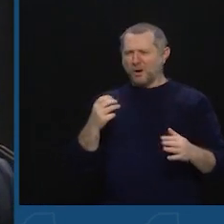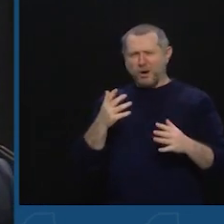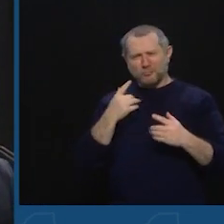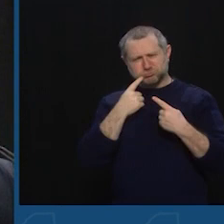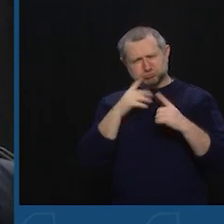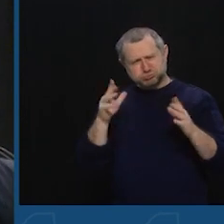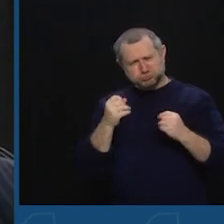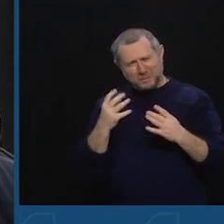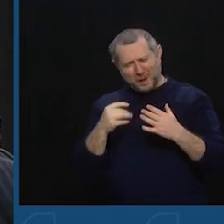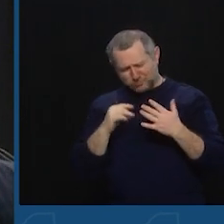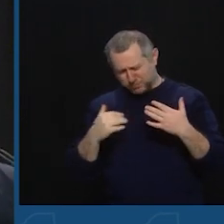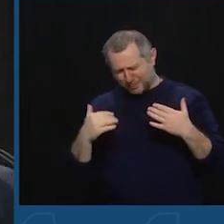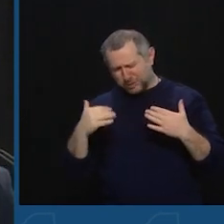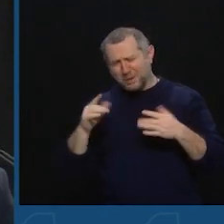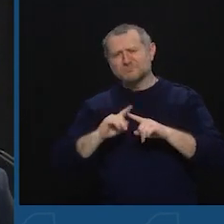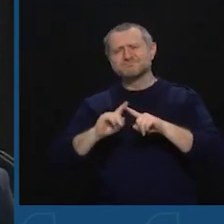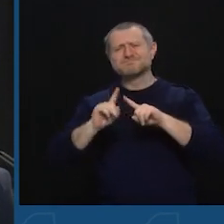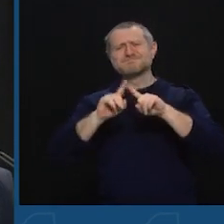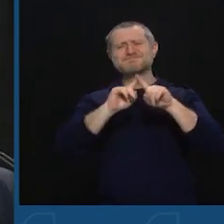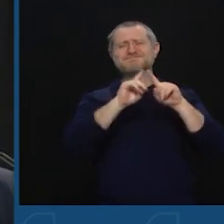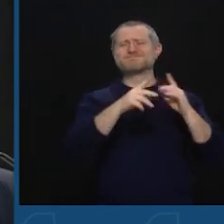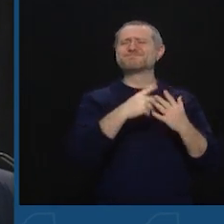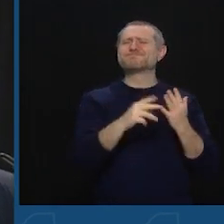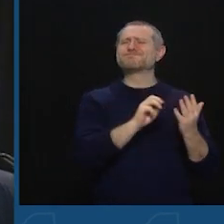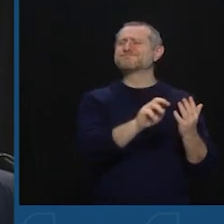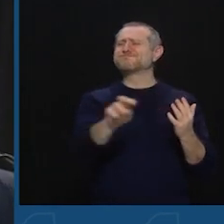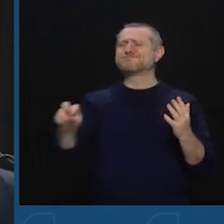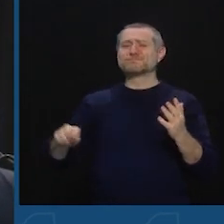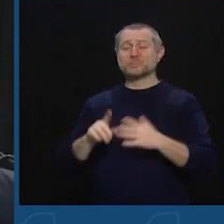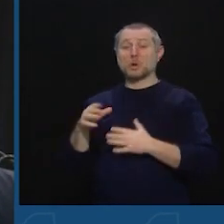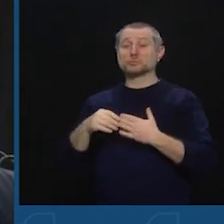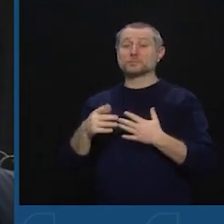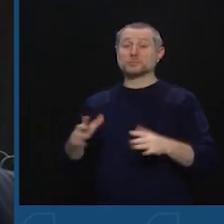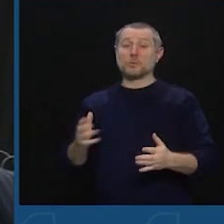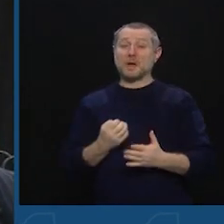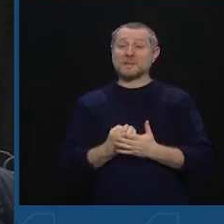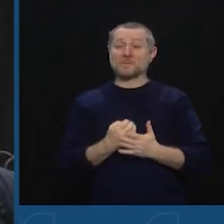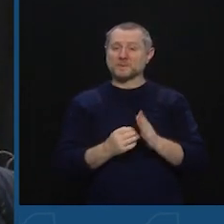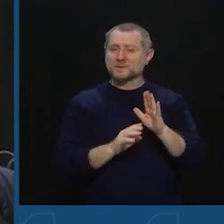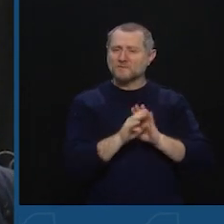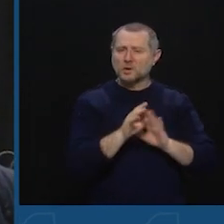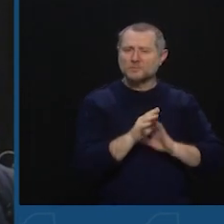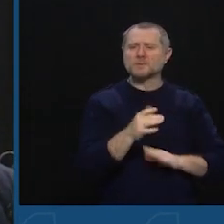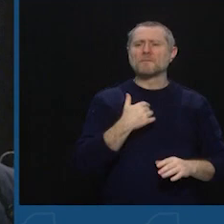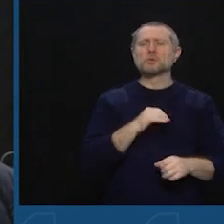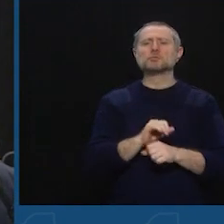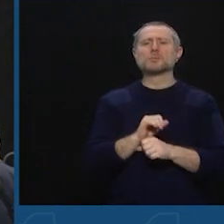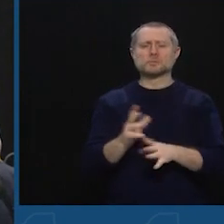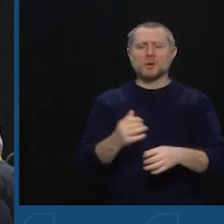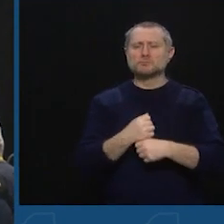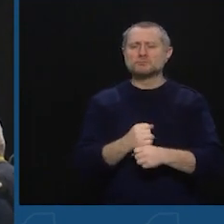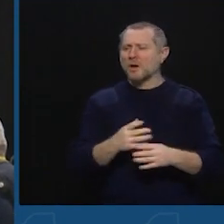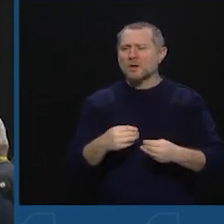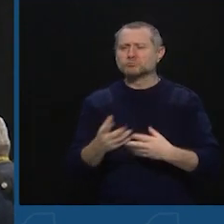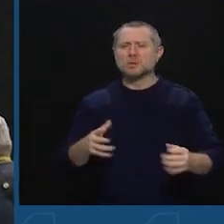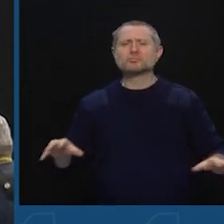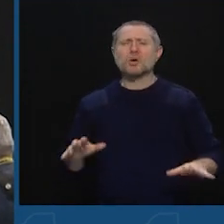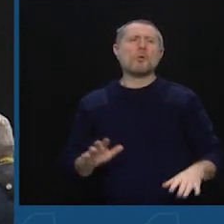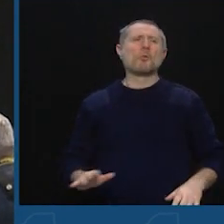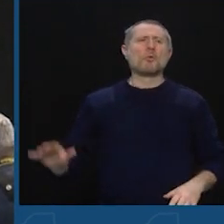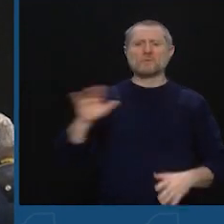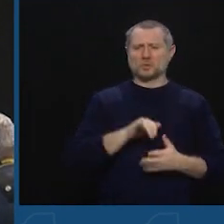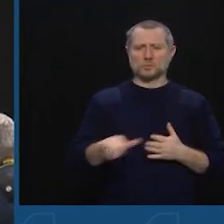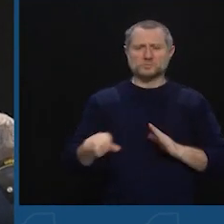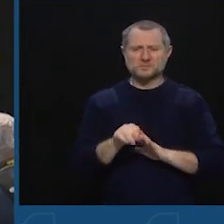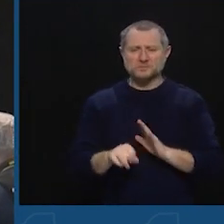numerous initiatives and led the administration's economic development and job creation efforts across the state. She chaired the